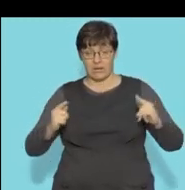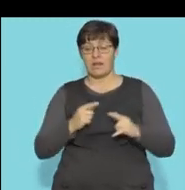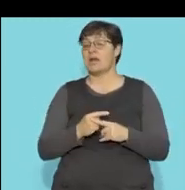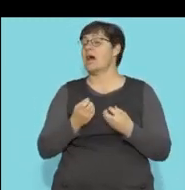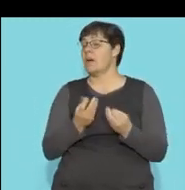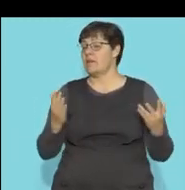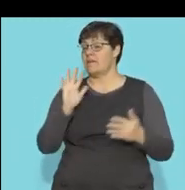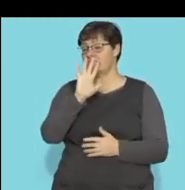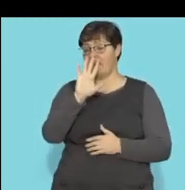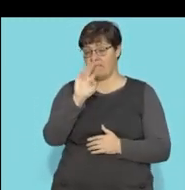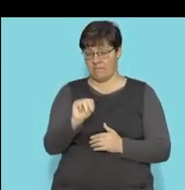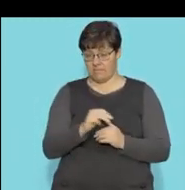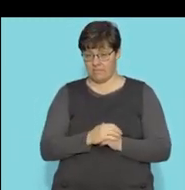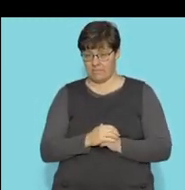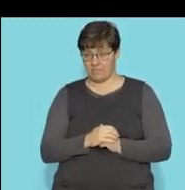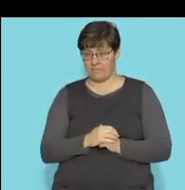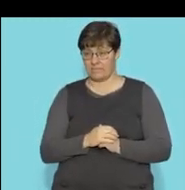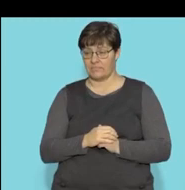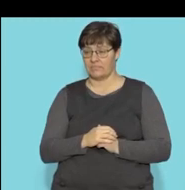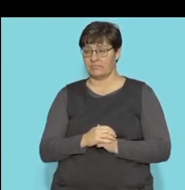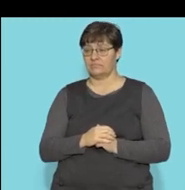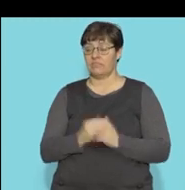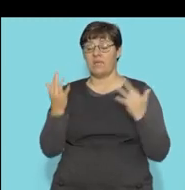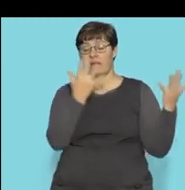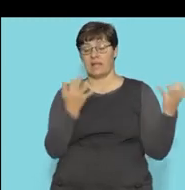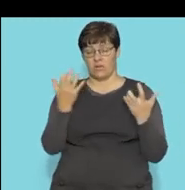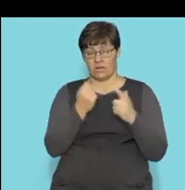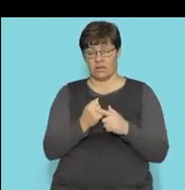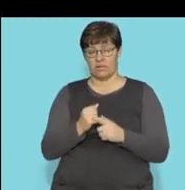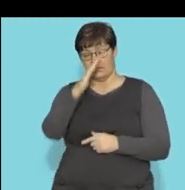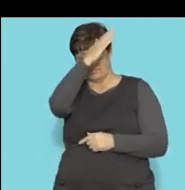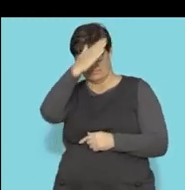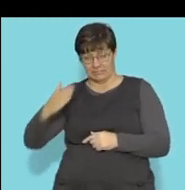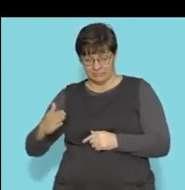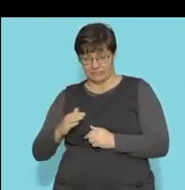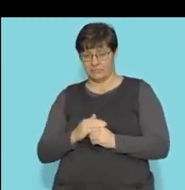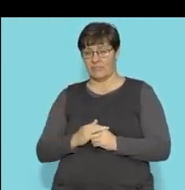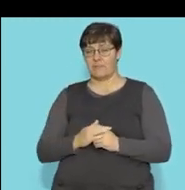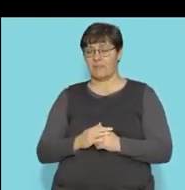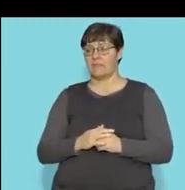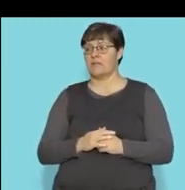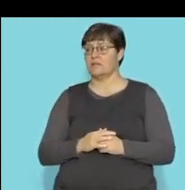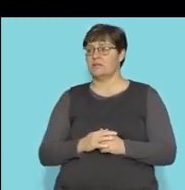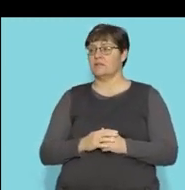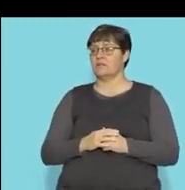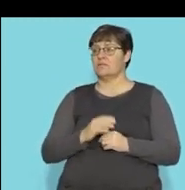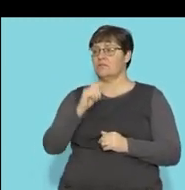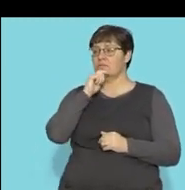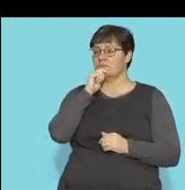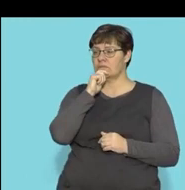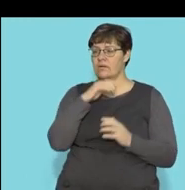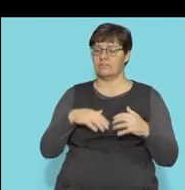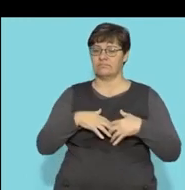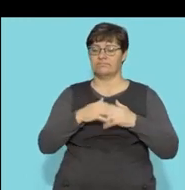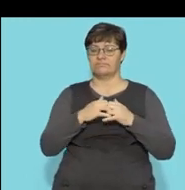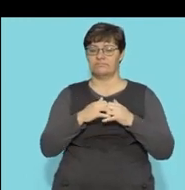of the triangular pyramid is 5 meters. But if I'm going to be calculating my slant height, that means